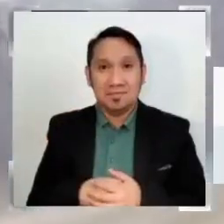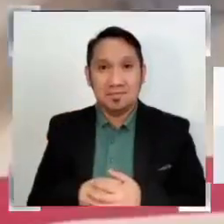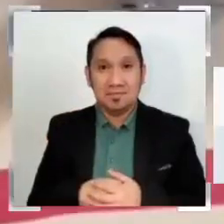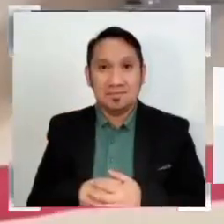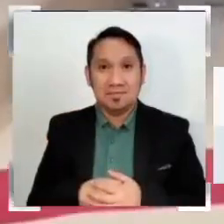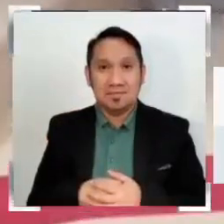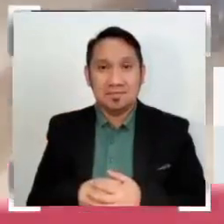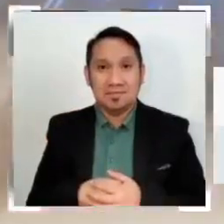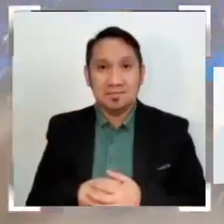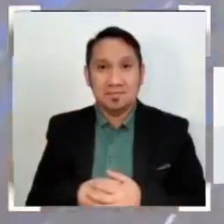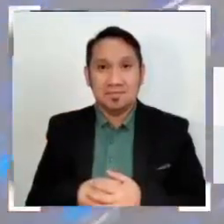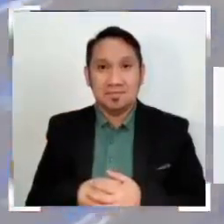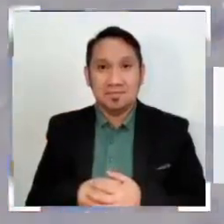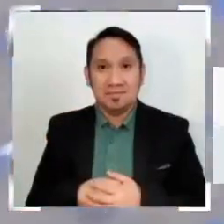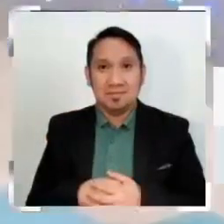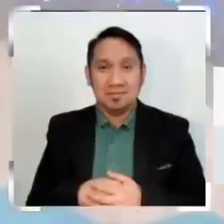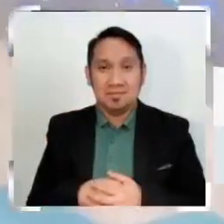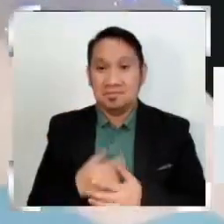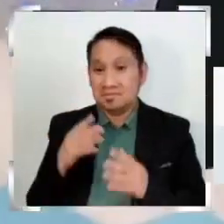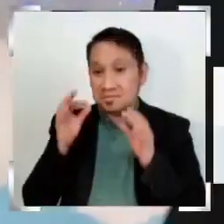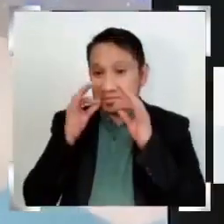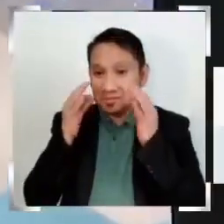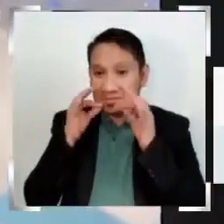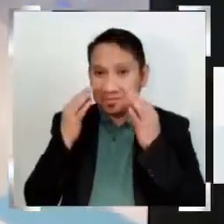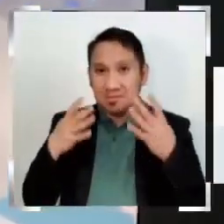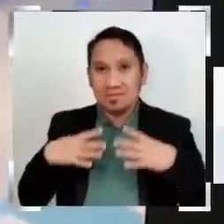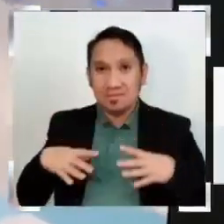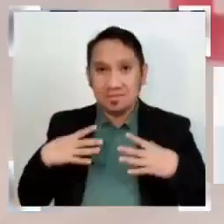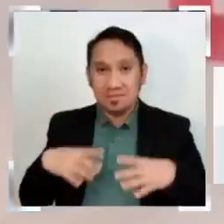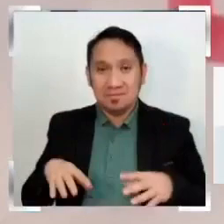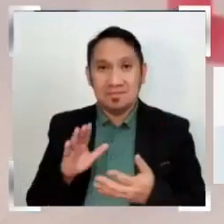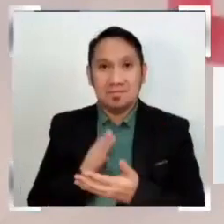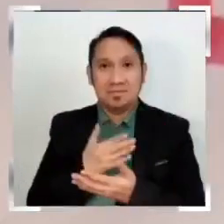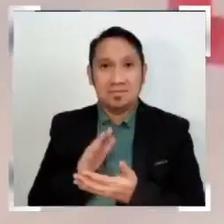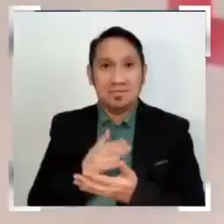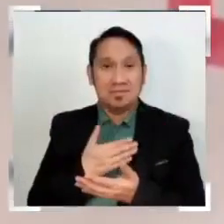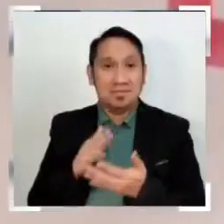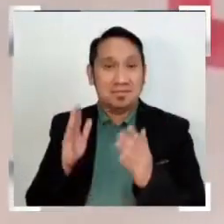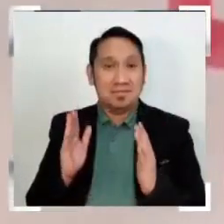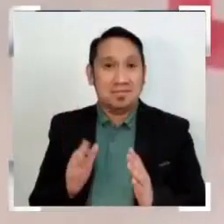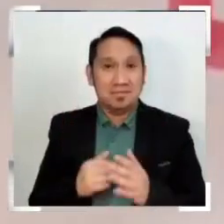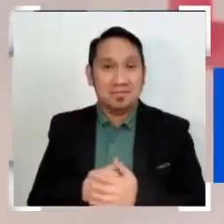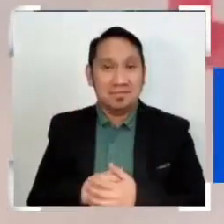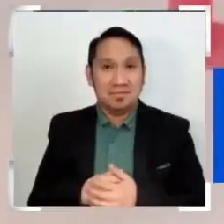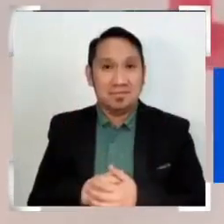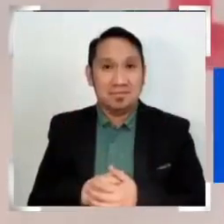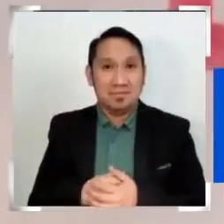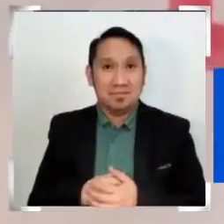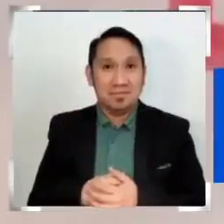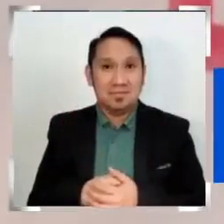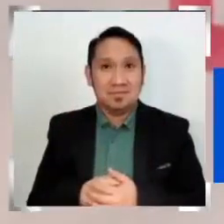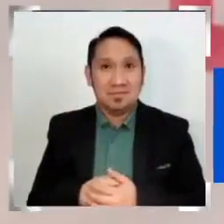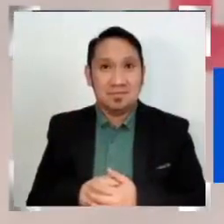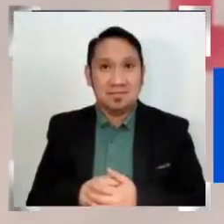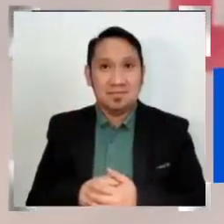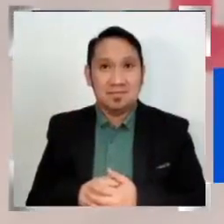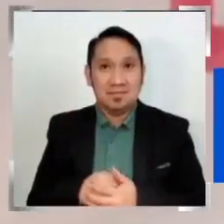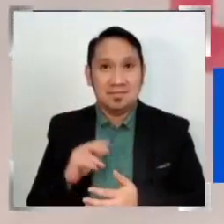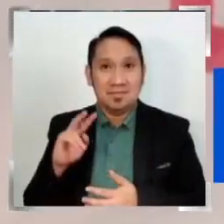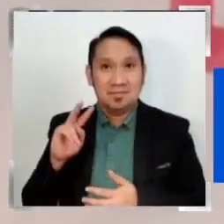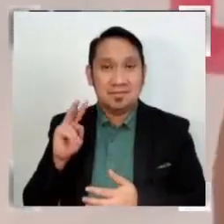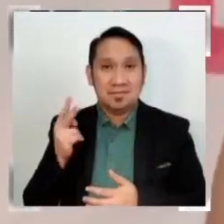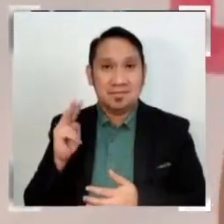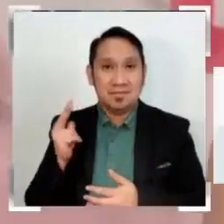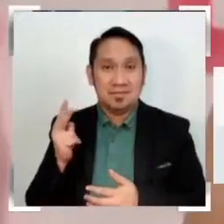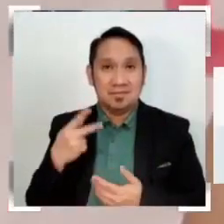designer. Cat-inspired din ang fit ng singer na si Doja Cat. The second that they mentioned the theme for the gala, and I